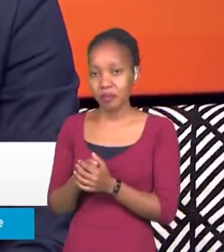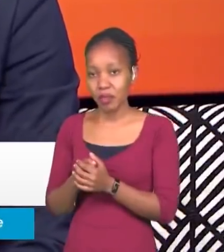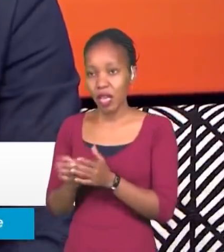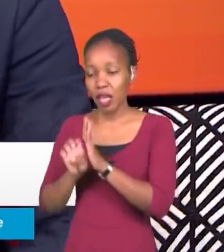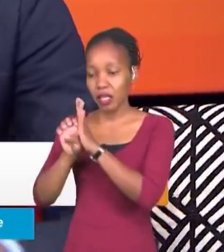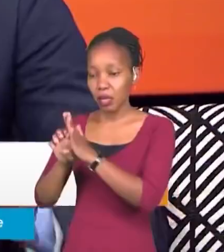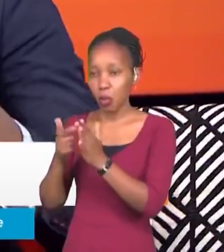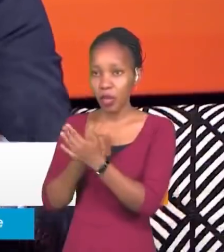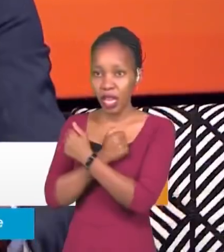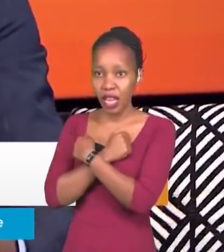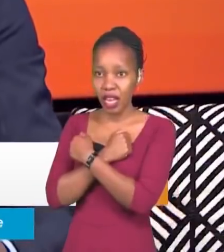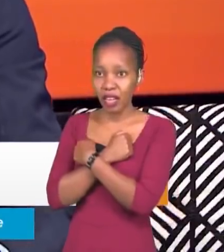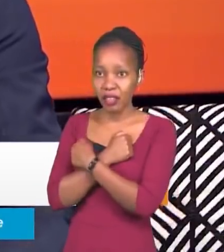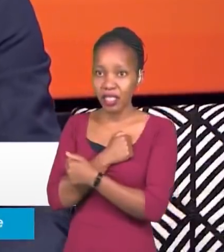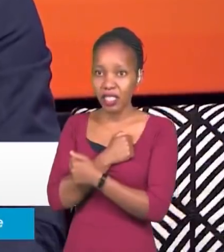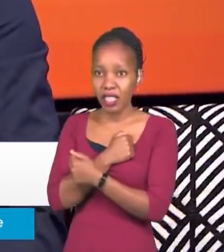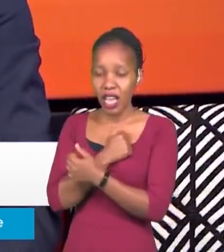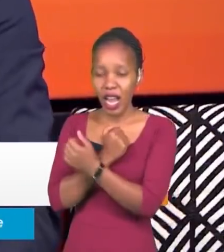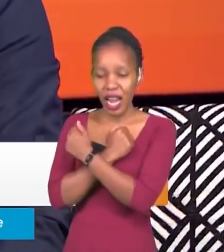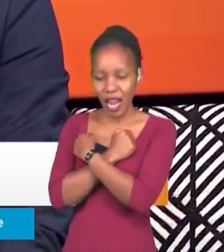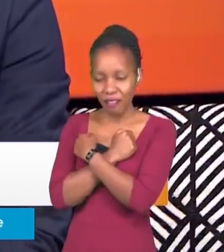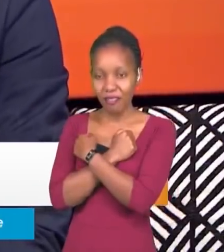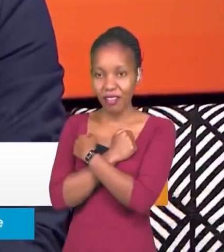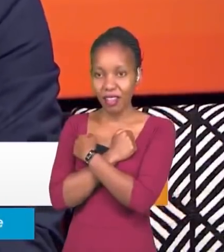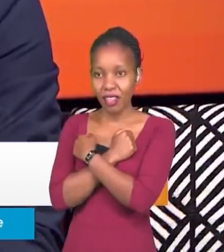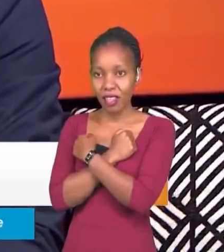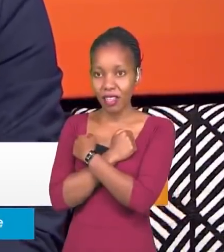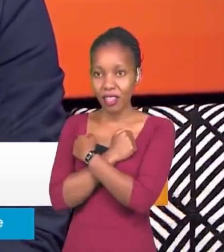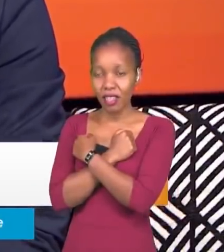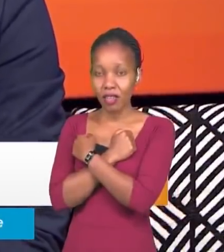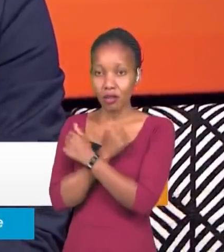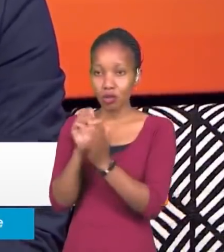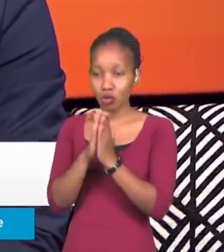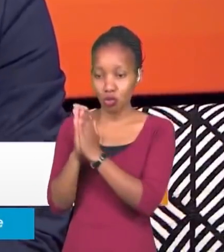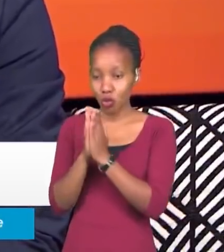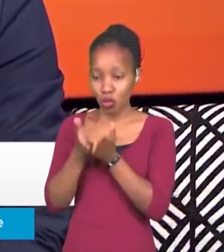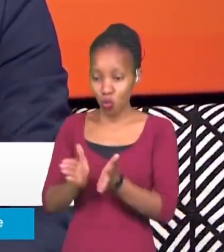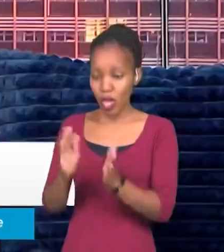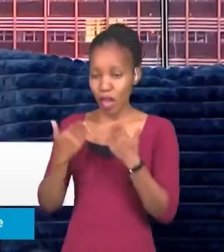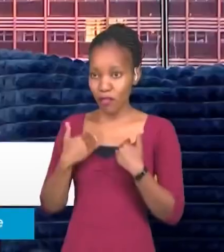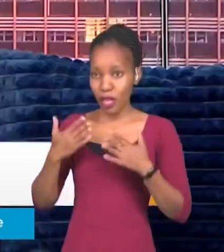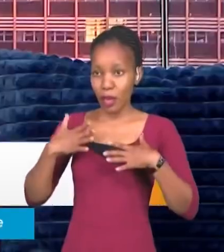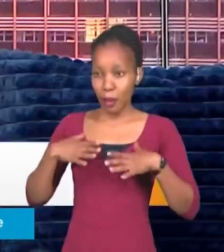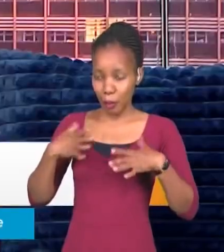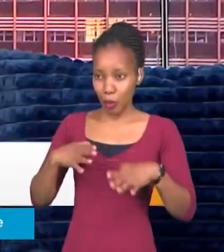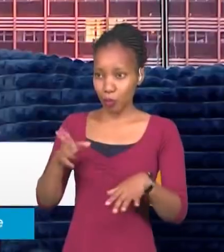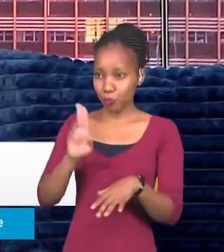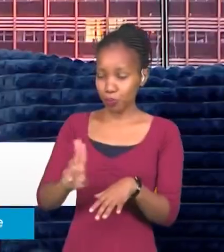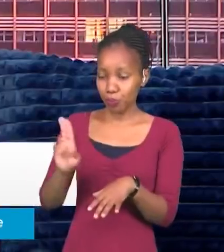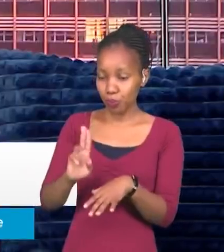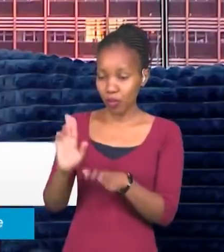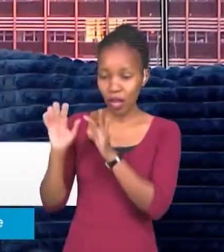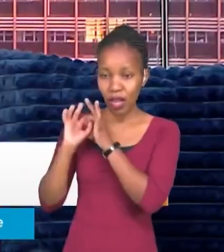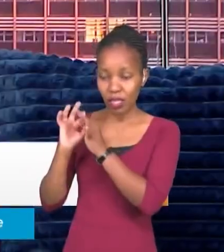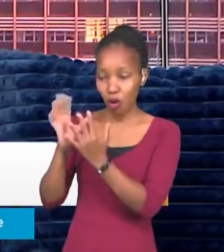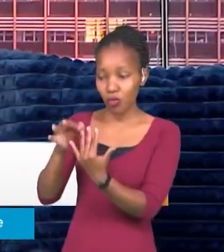like romantic stories. Yes. Now, is there a way that people need to cultivate the culture of